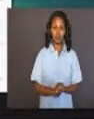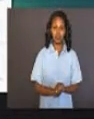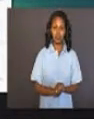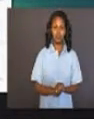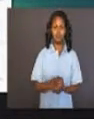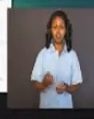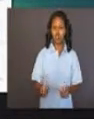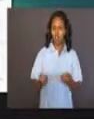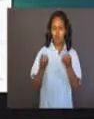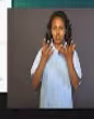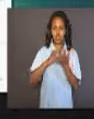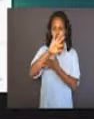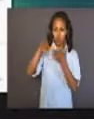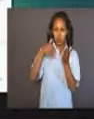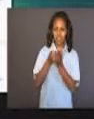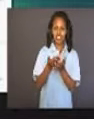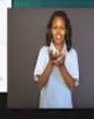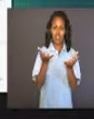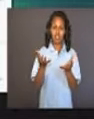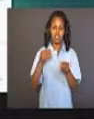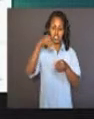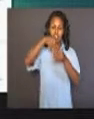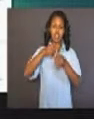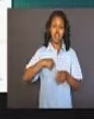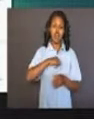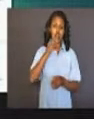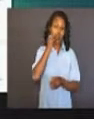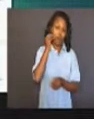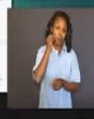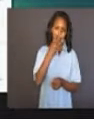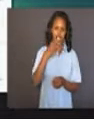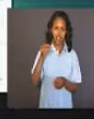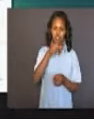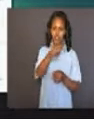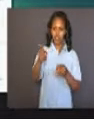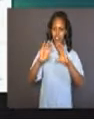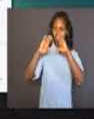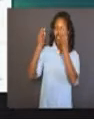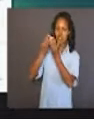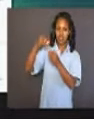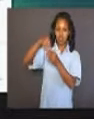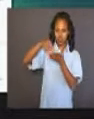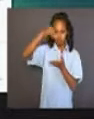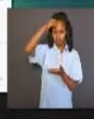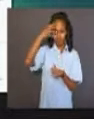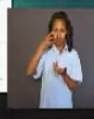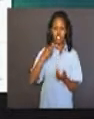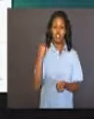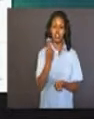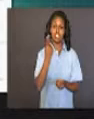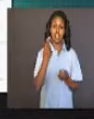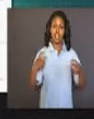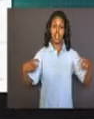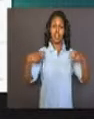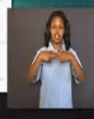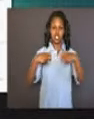Almost every device in our homes and classroom uses